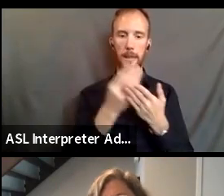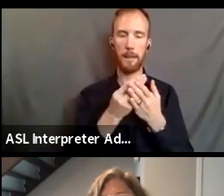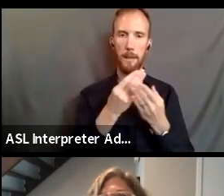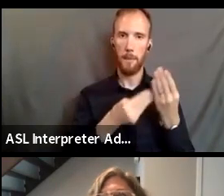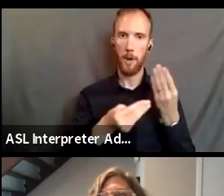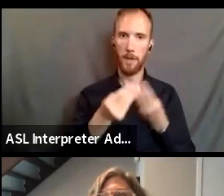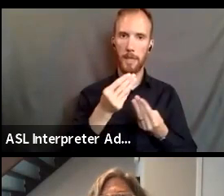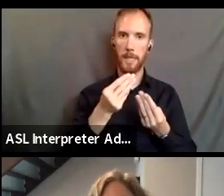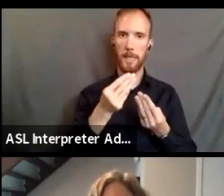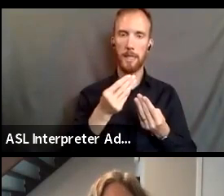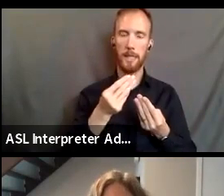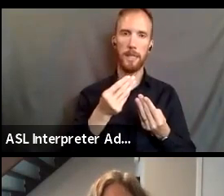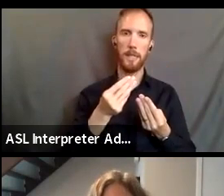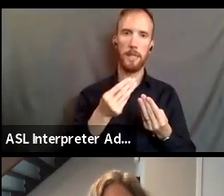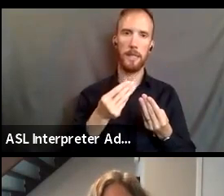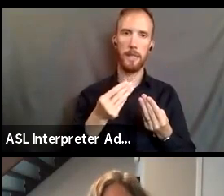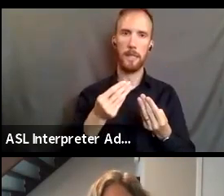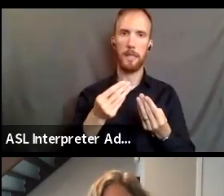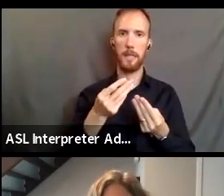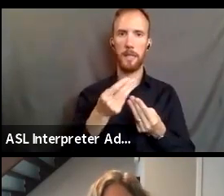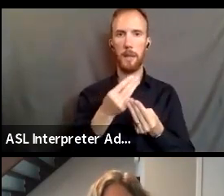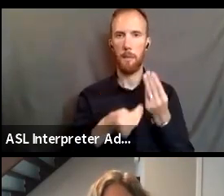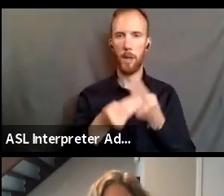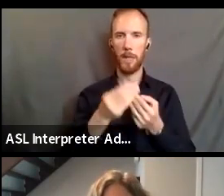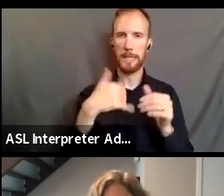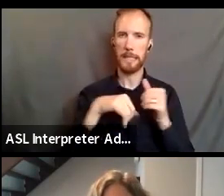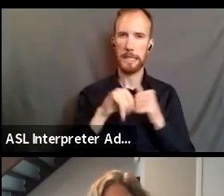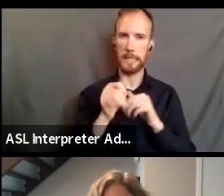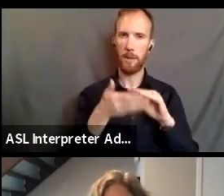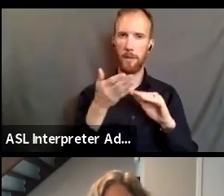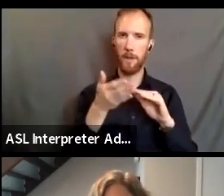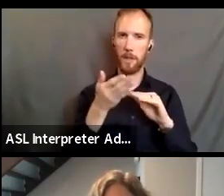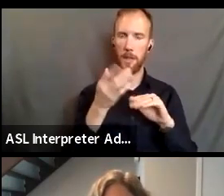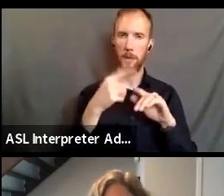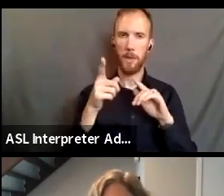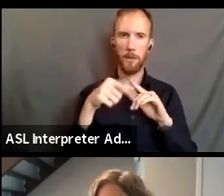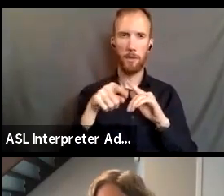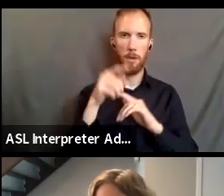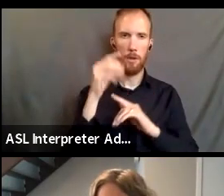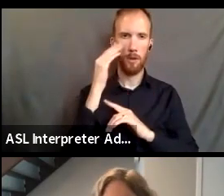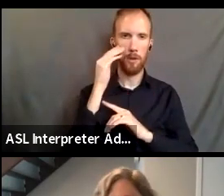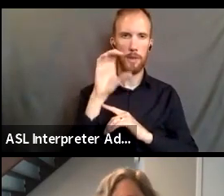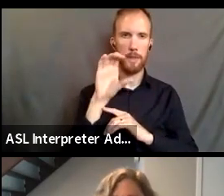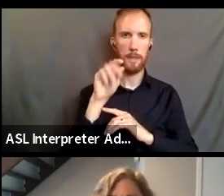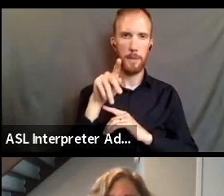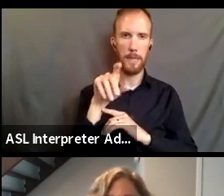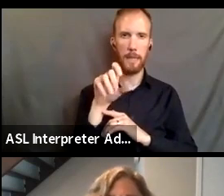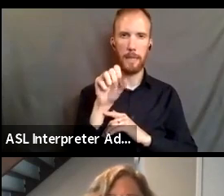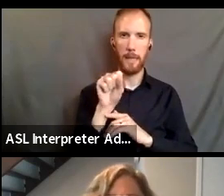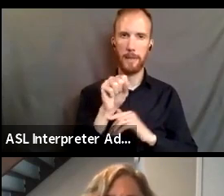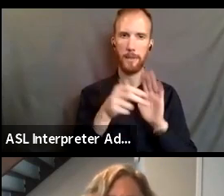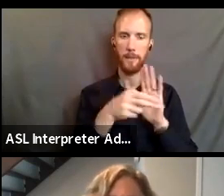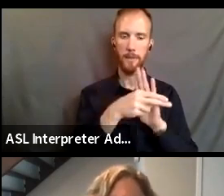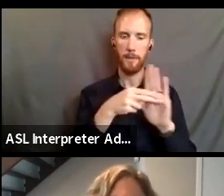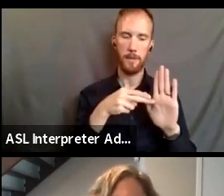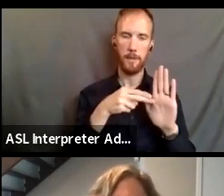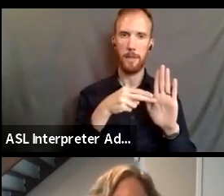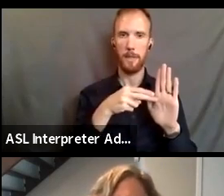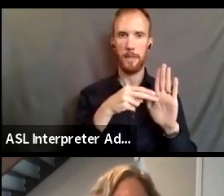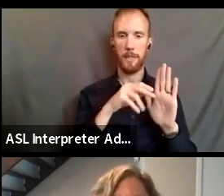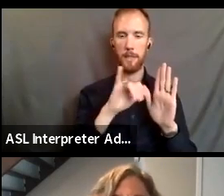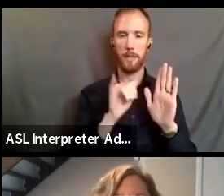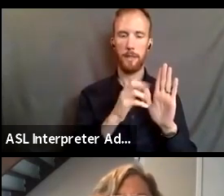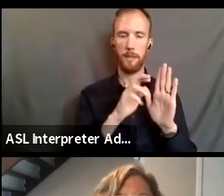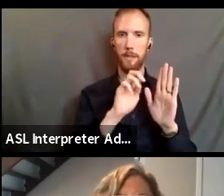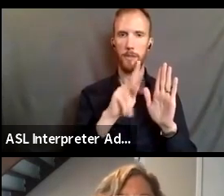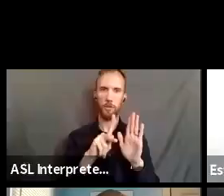little it is functioning but as you know cps ratings are junk bonds rating uh so and